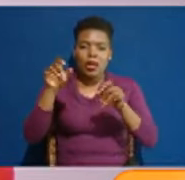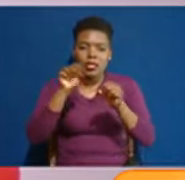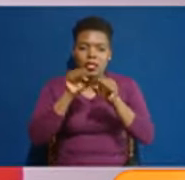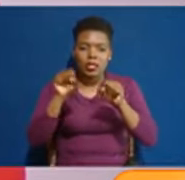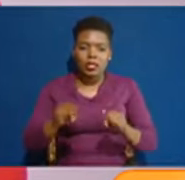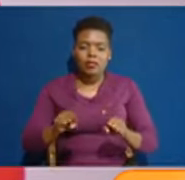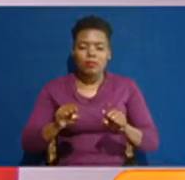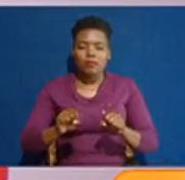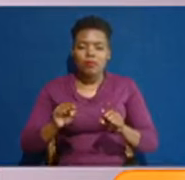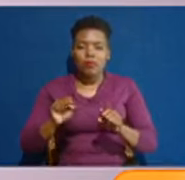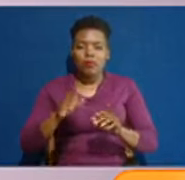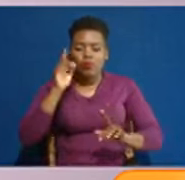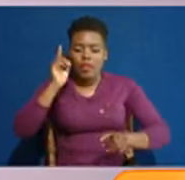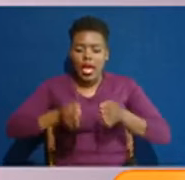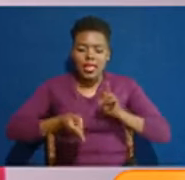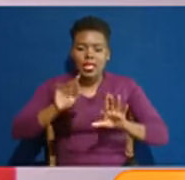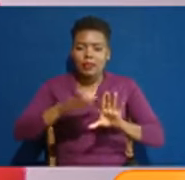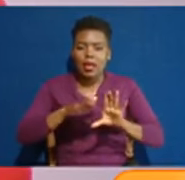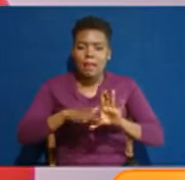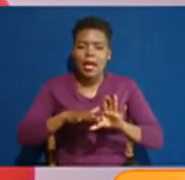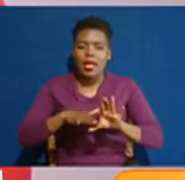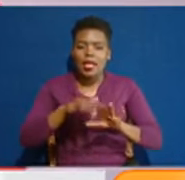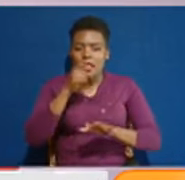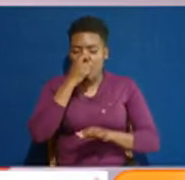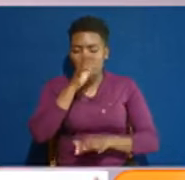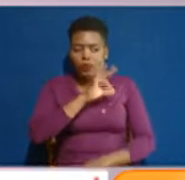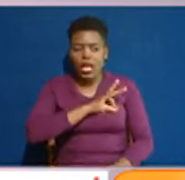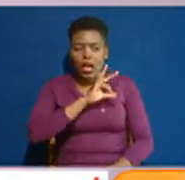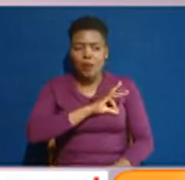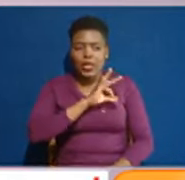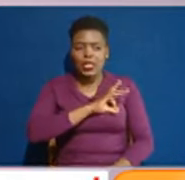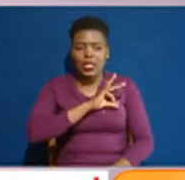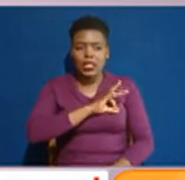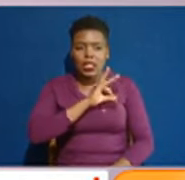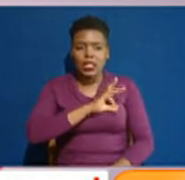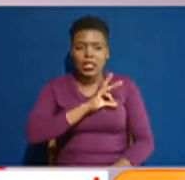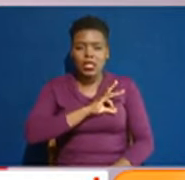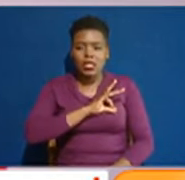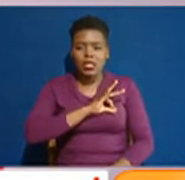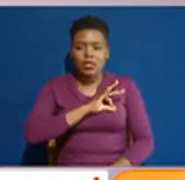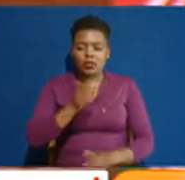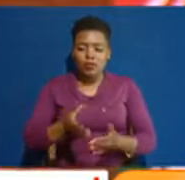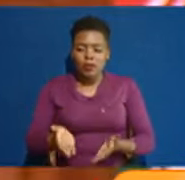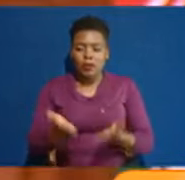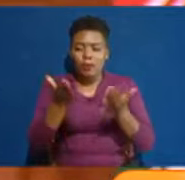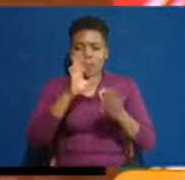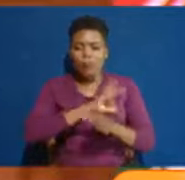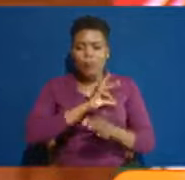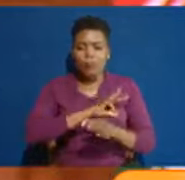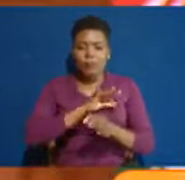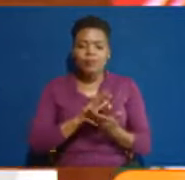and they're thankful, they also wish for the allowances to be reviewed according to them. Hiyo